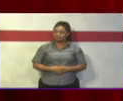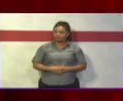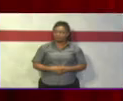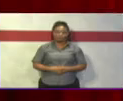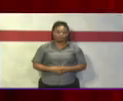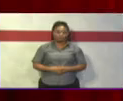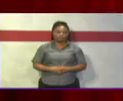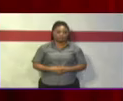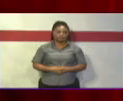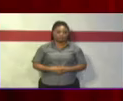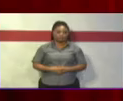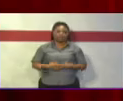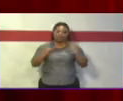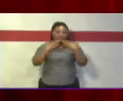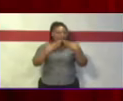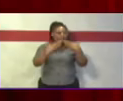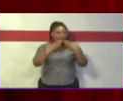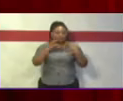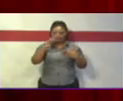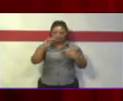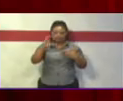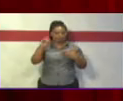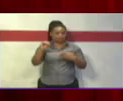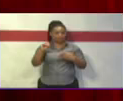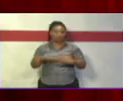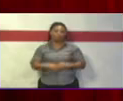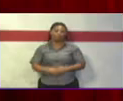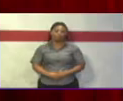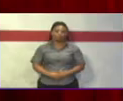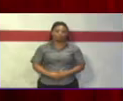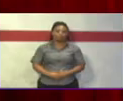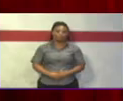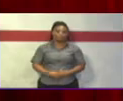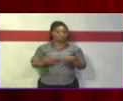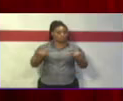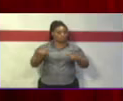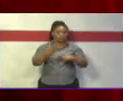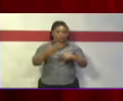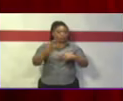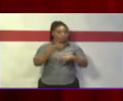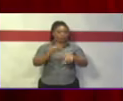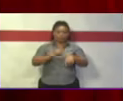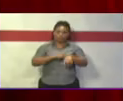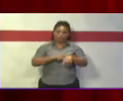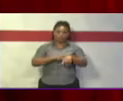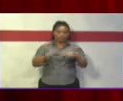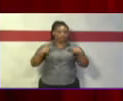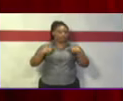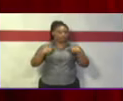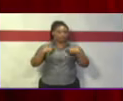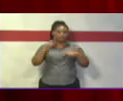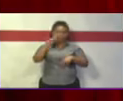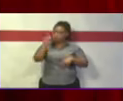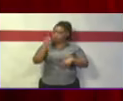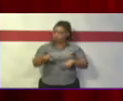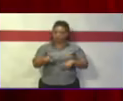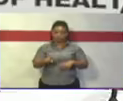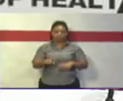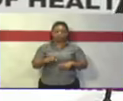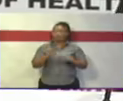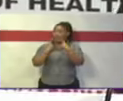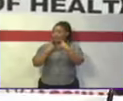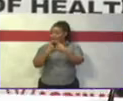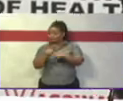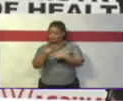Thank you very much, CMO. That's all the time we have for our question and answer segment. We thank the